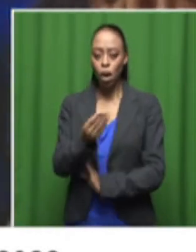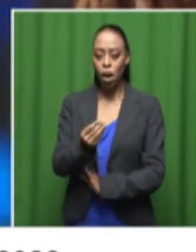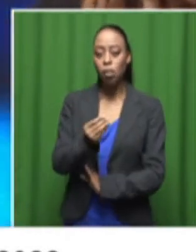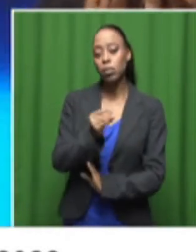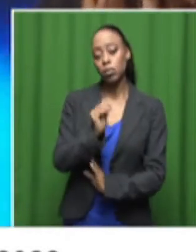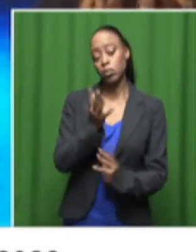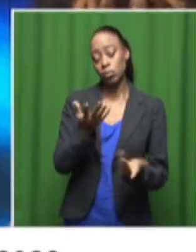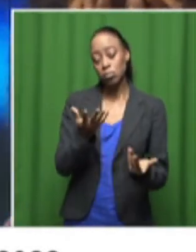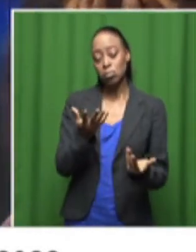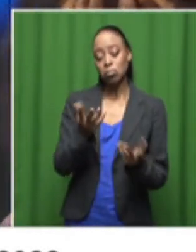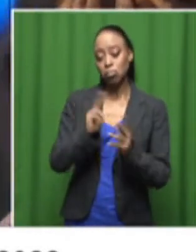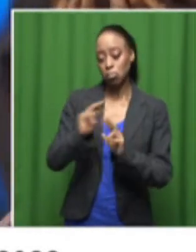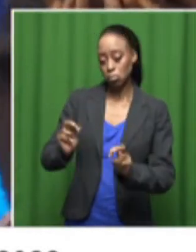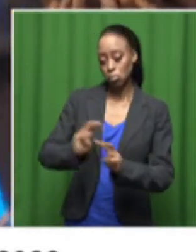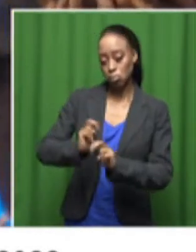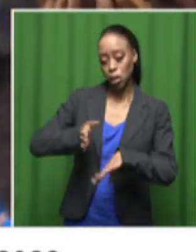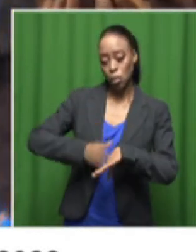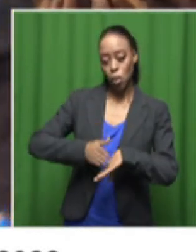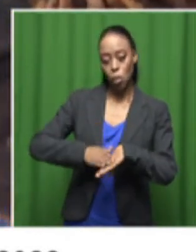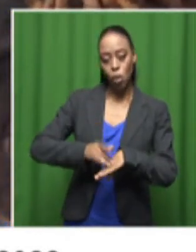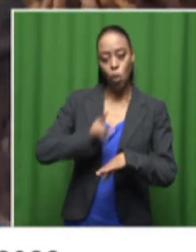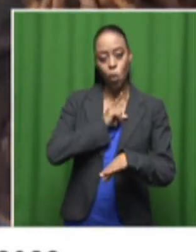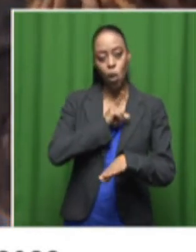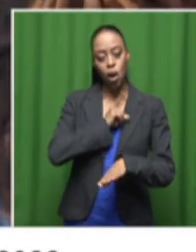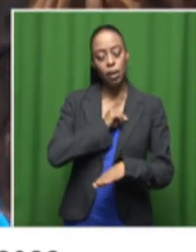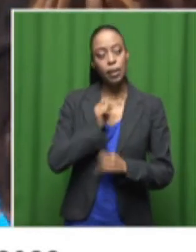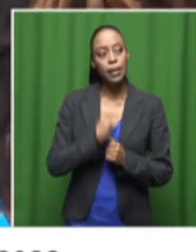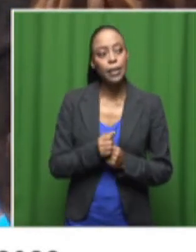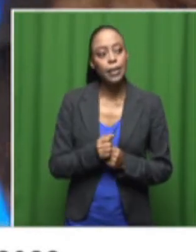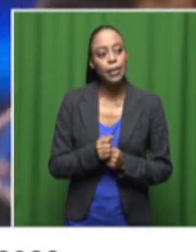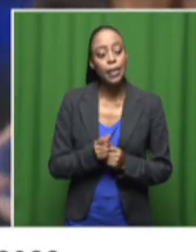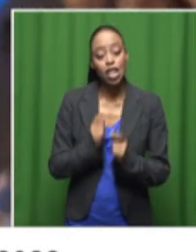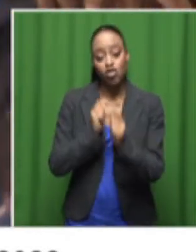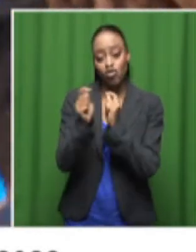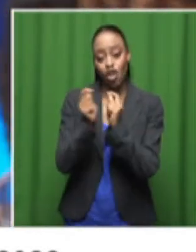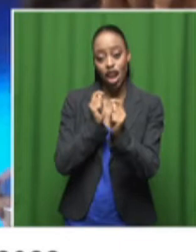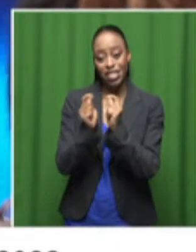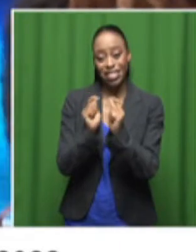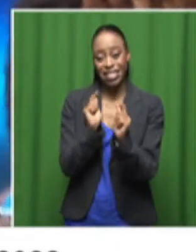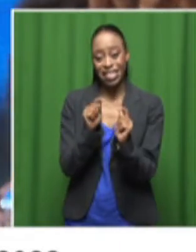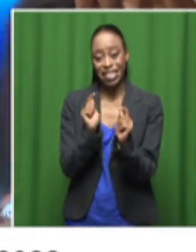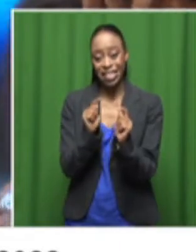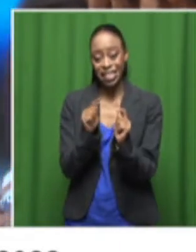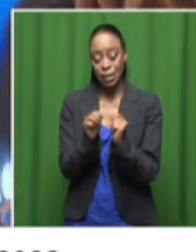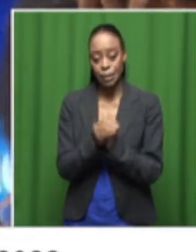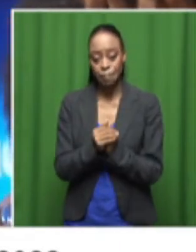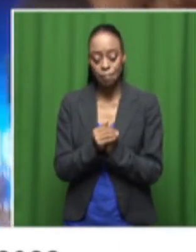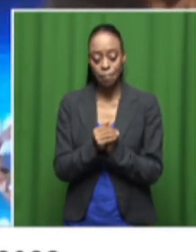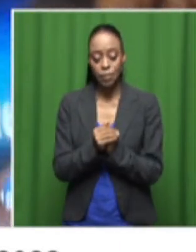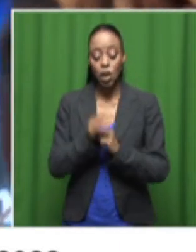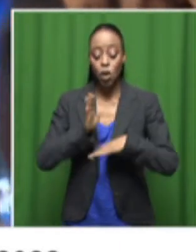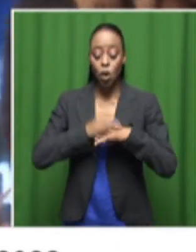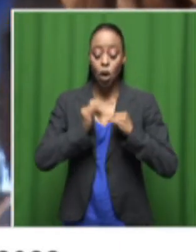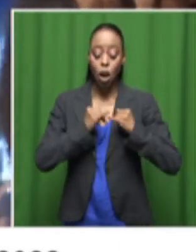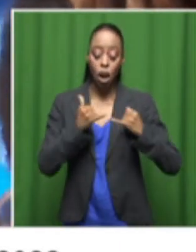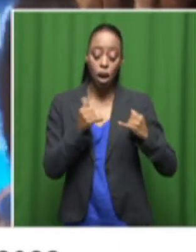explored. Particularly when you talk about trade. When we